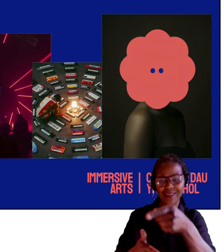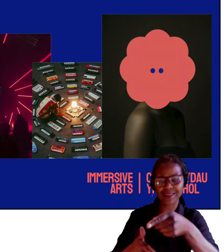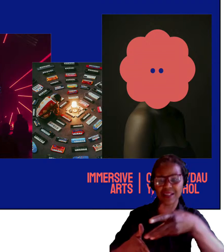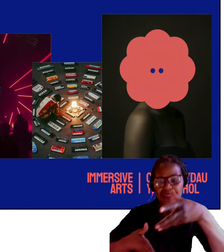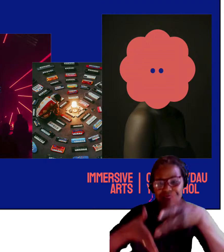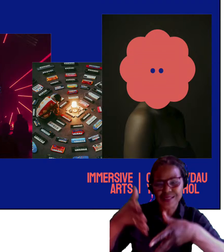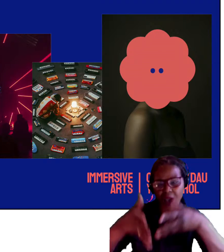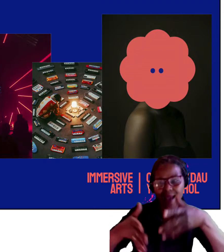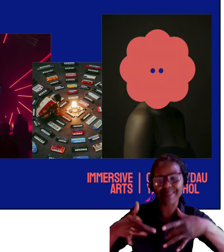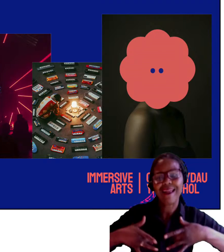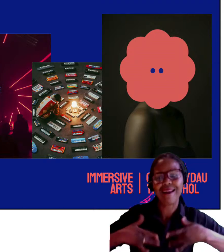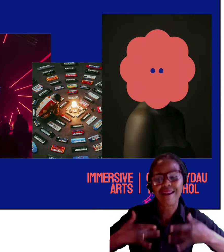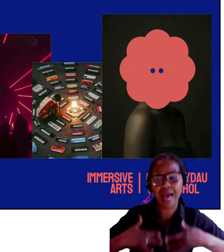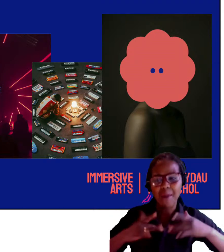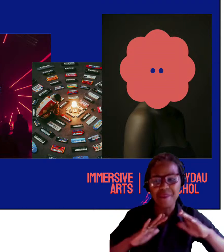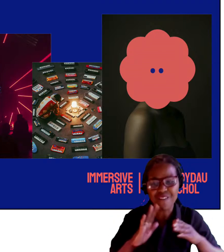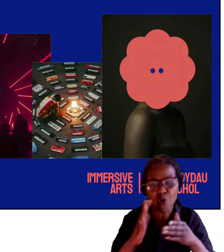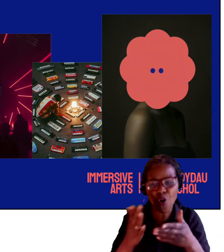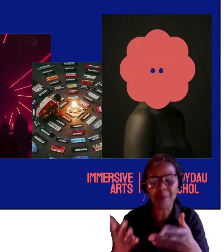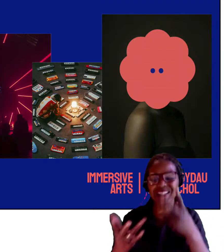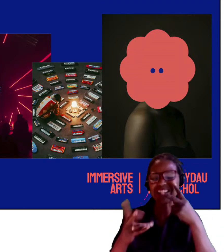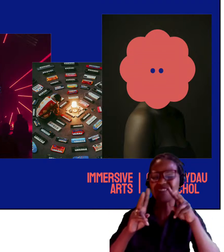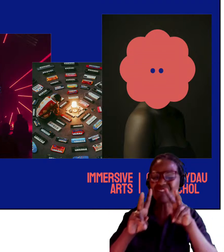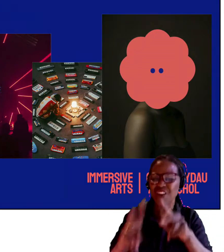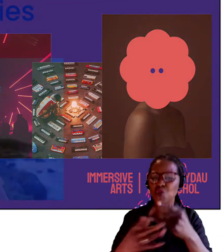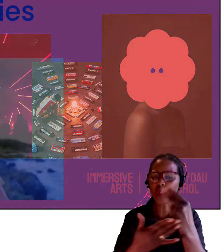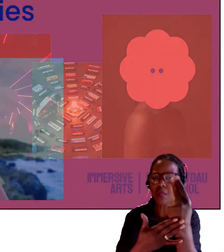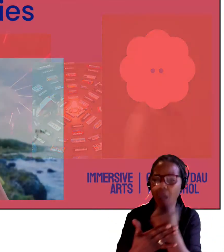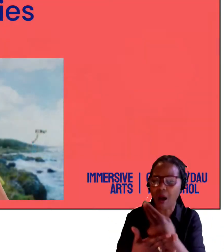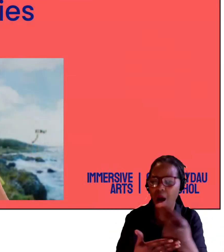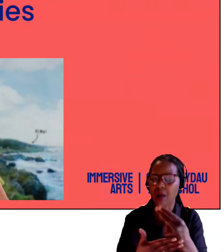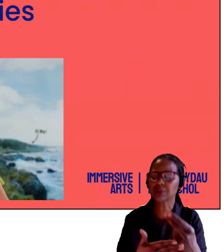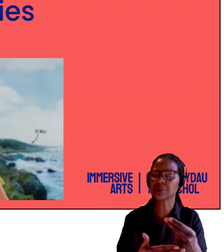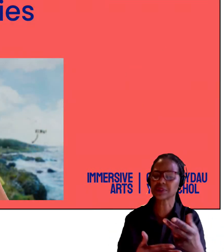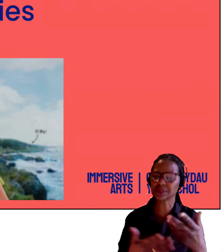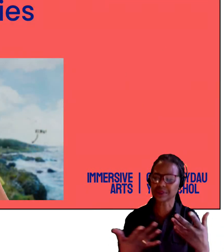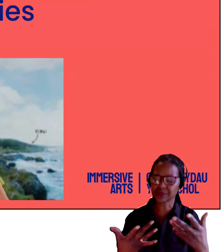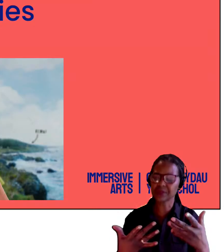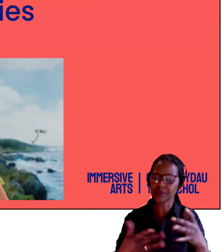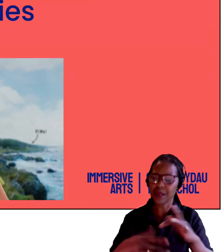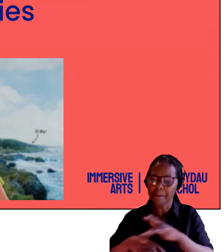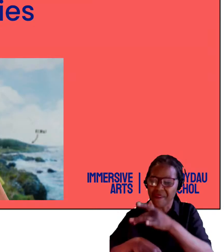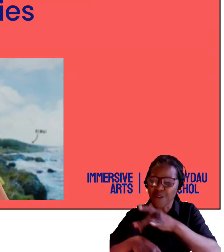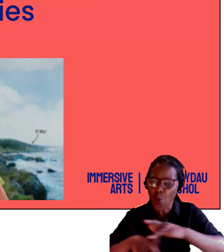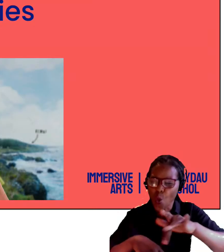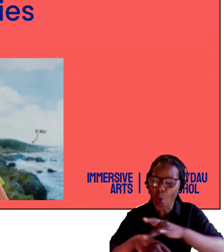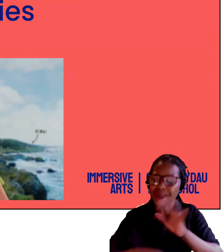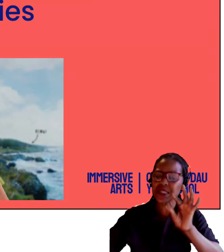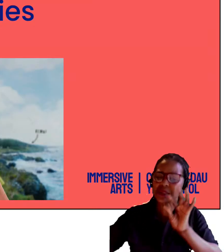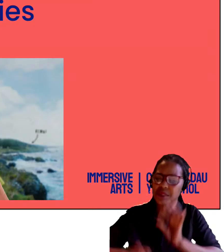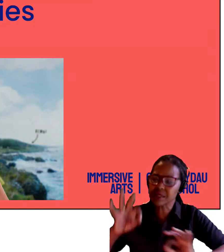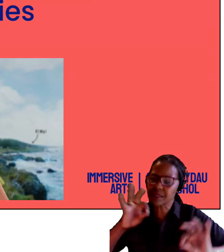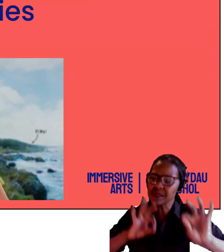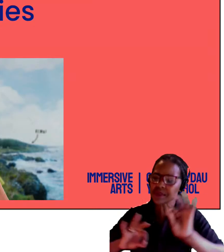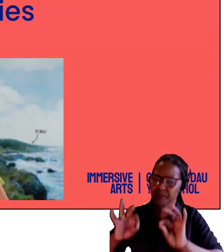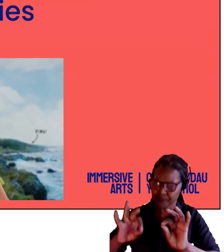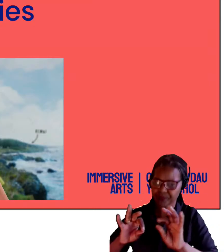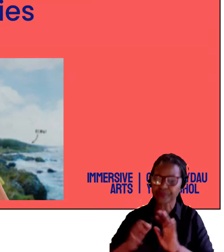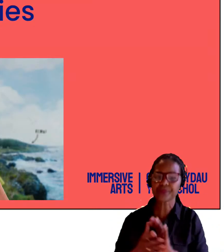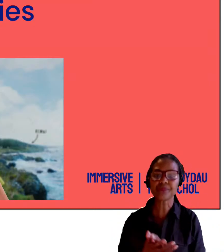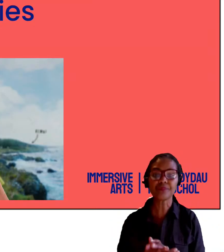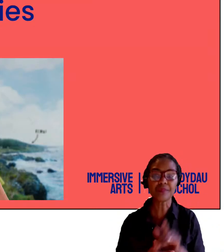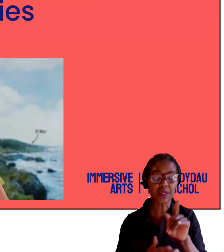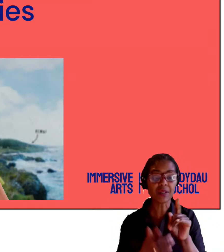performance, dance, and visual arts installations. And then on the technology side, we were really pleased to see